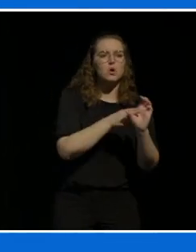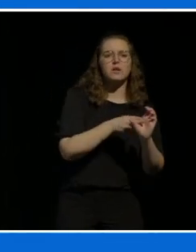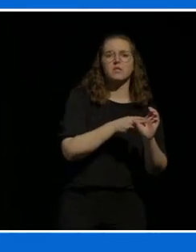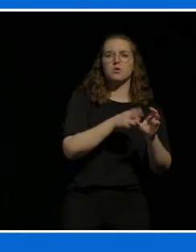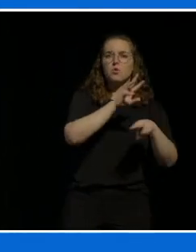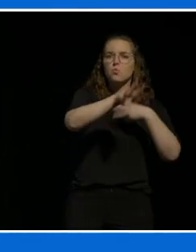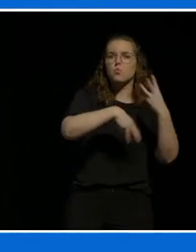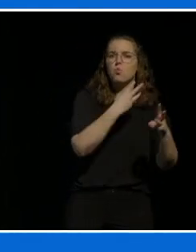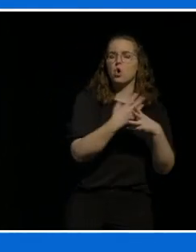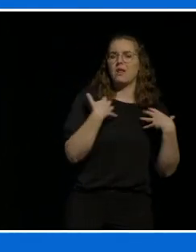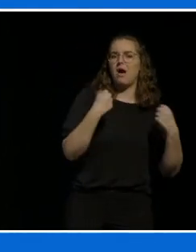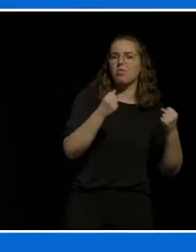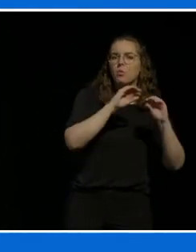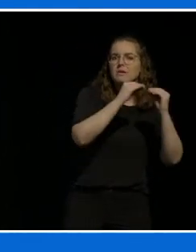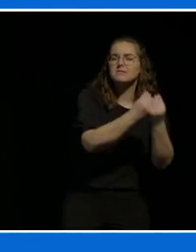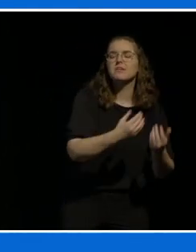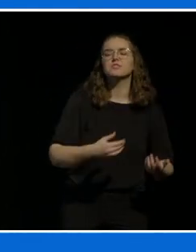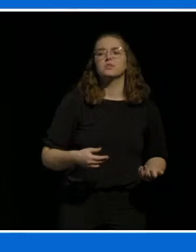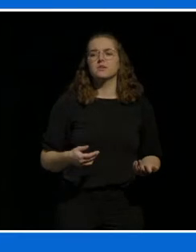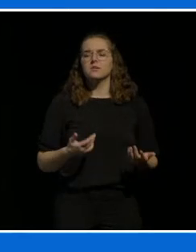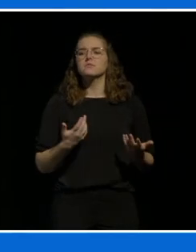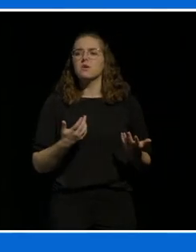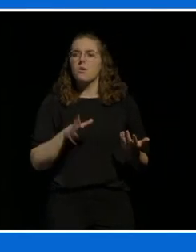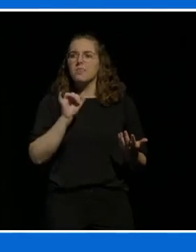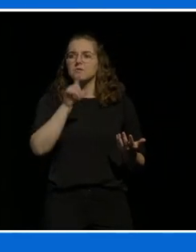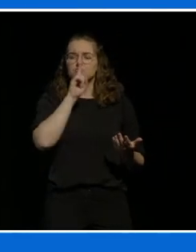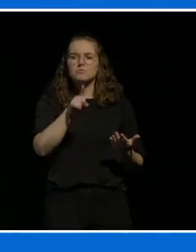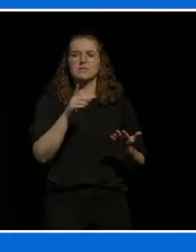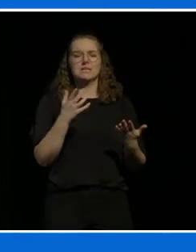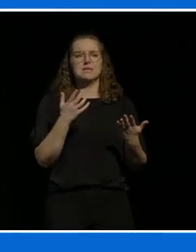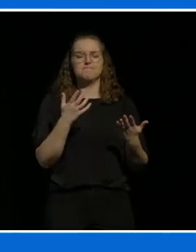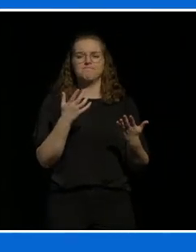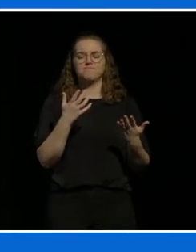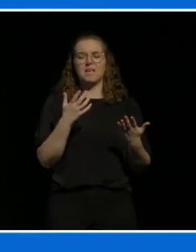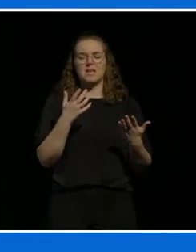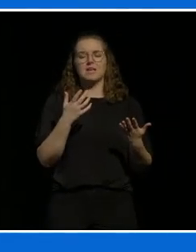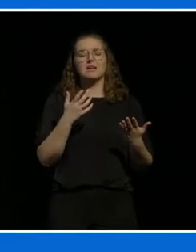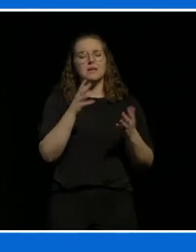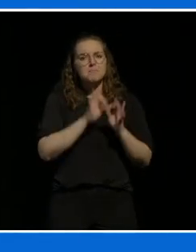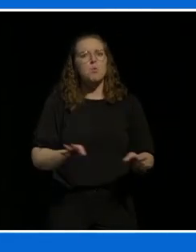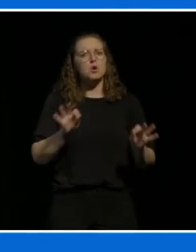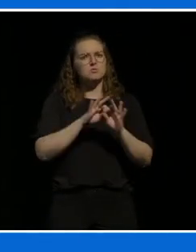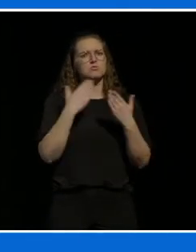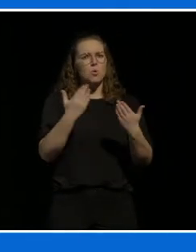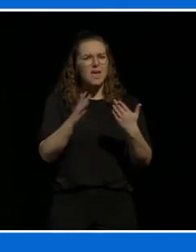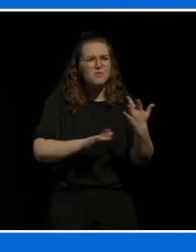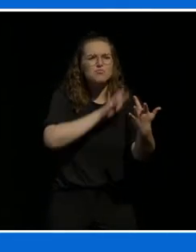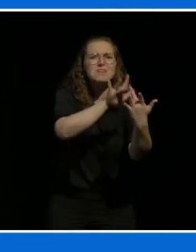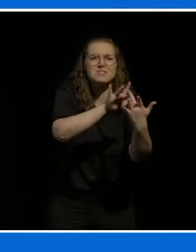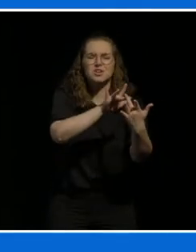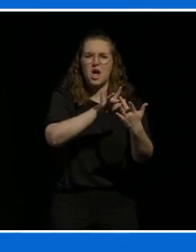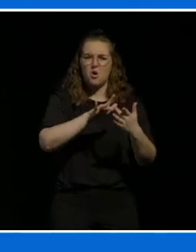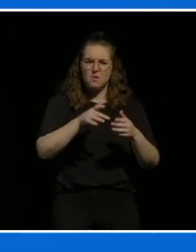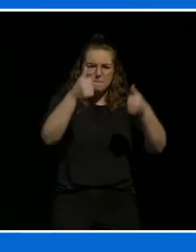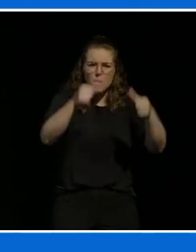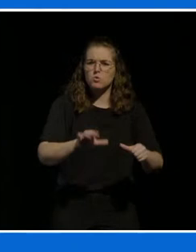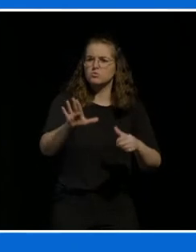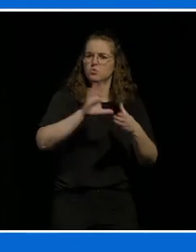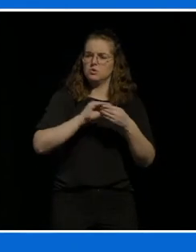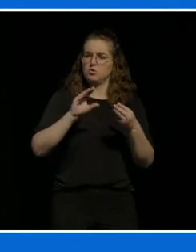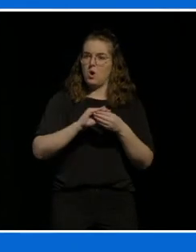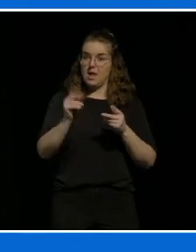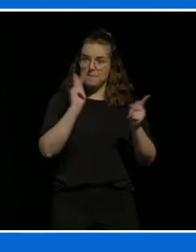that. And so it really stems from kind of that interplay of reaching out, putting your story out there, letting people know what you're doing, and people will start coming to you afterwards as